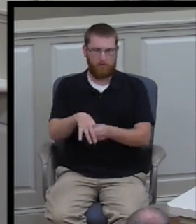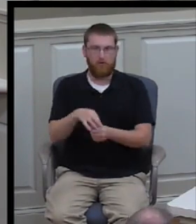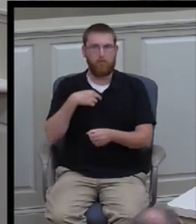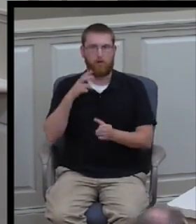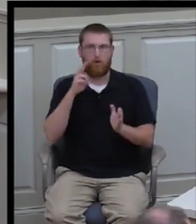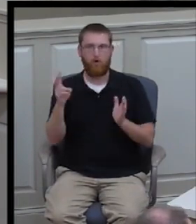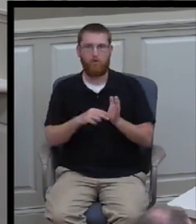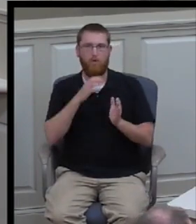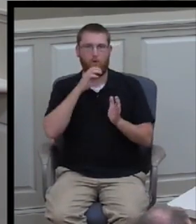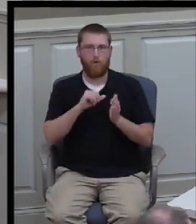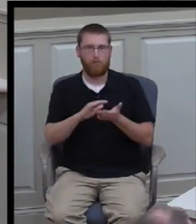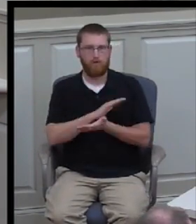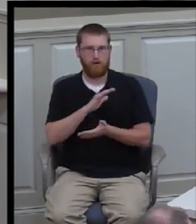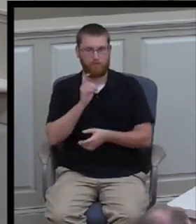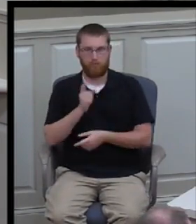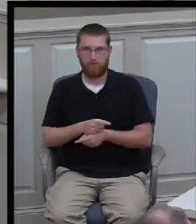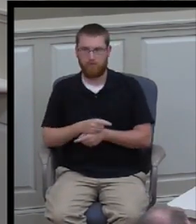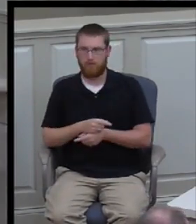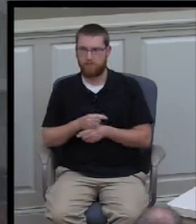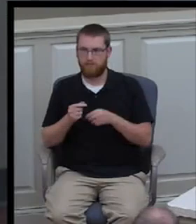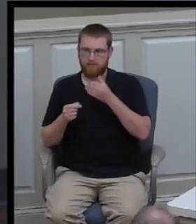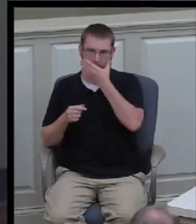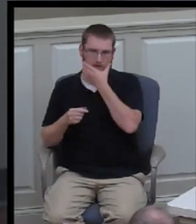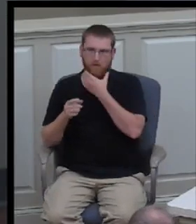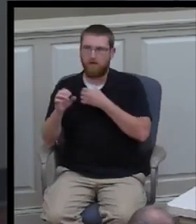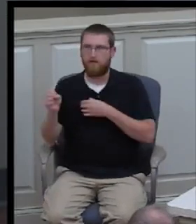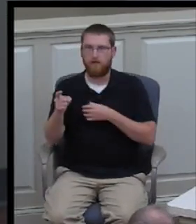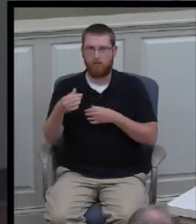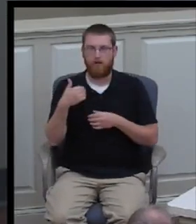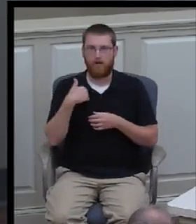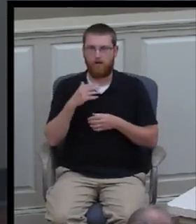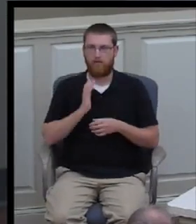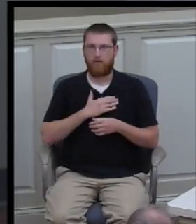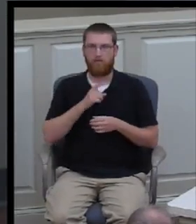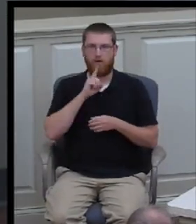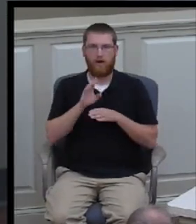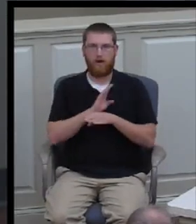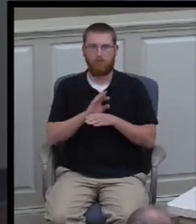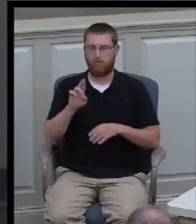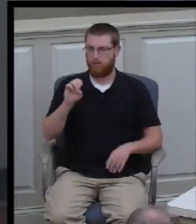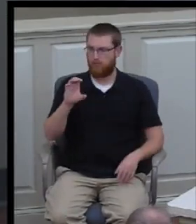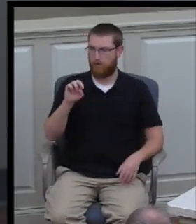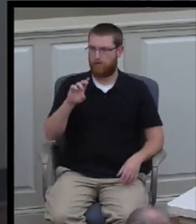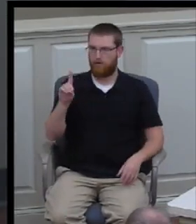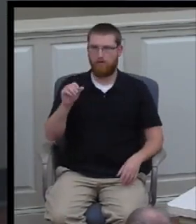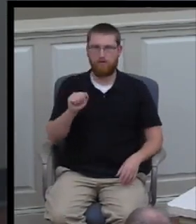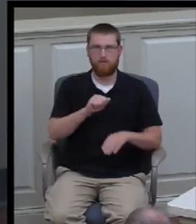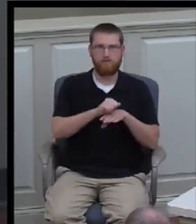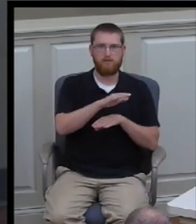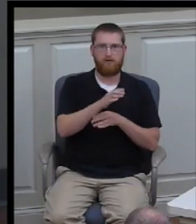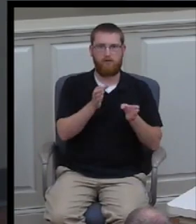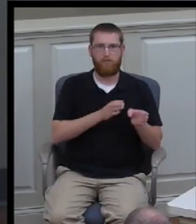at the old document. Yeah, now that's what's a little tricky. You've got our actual record that came. Mm-hmm. This is what went to the Planning Commission,